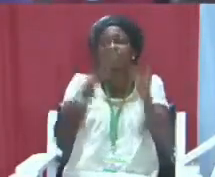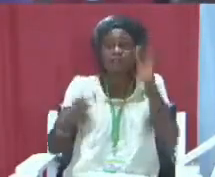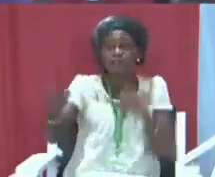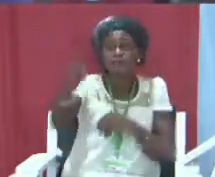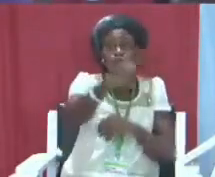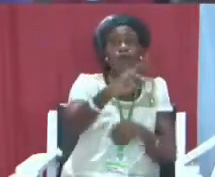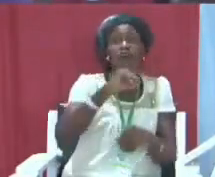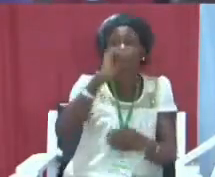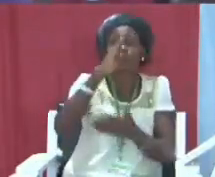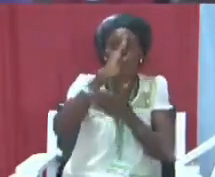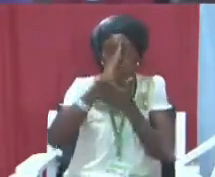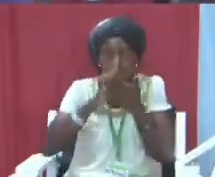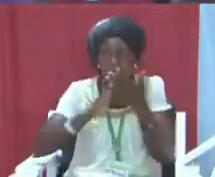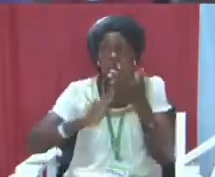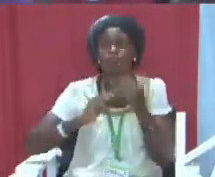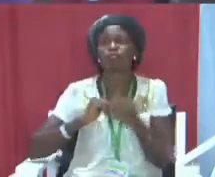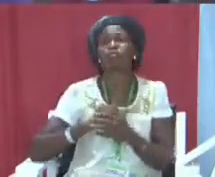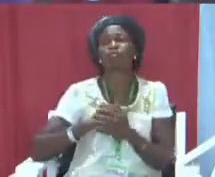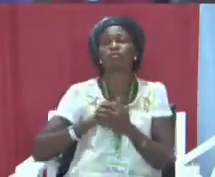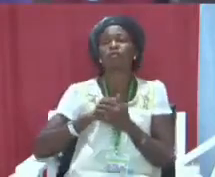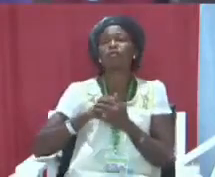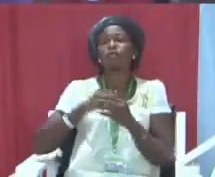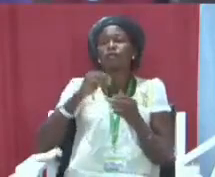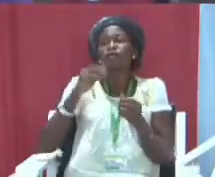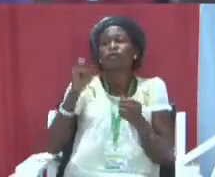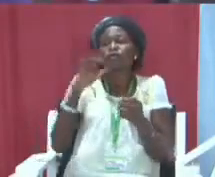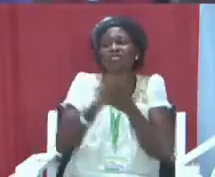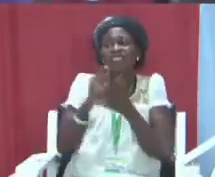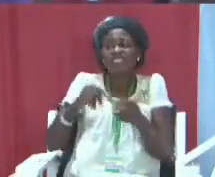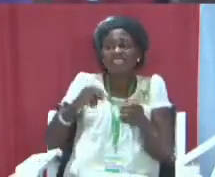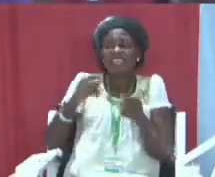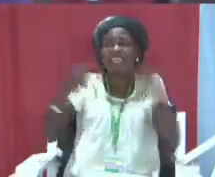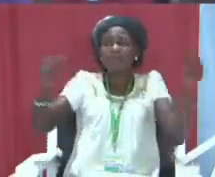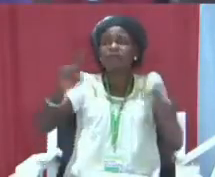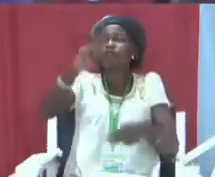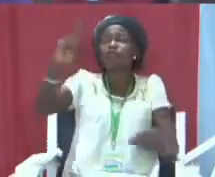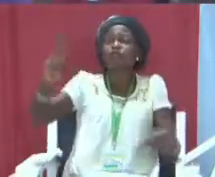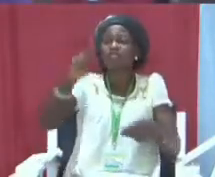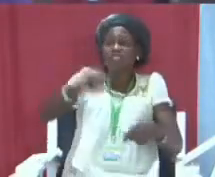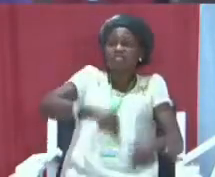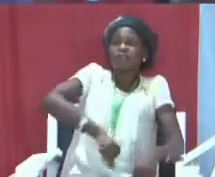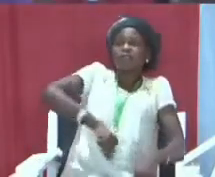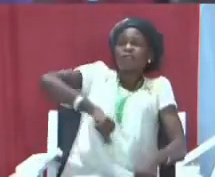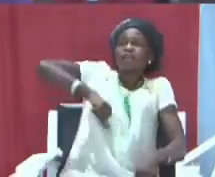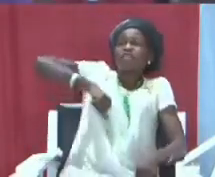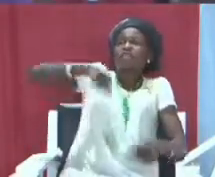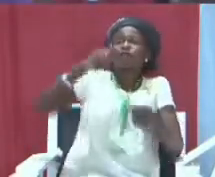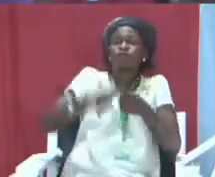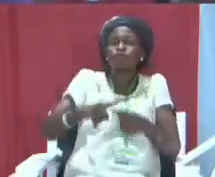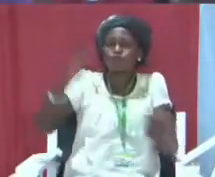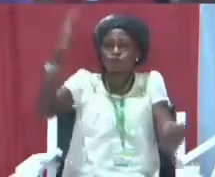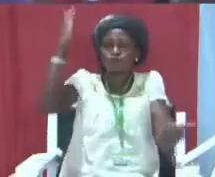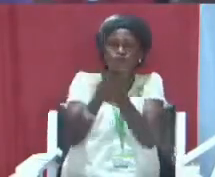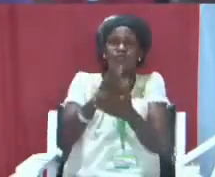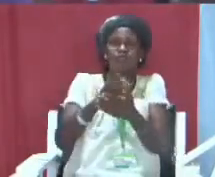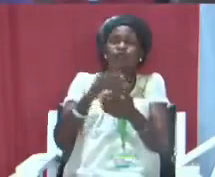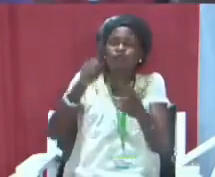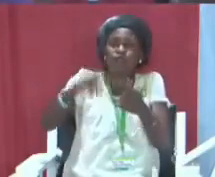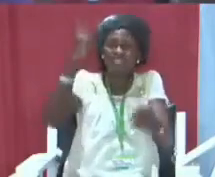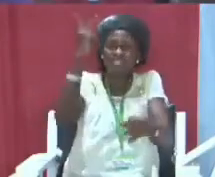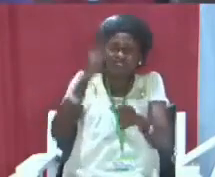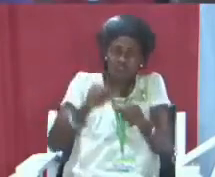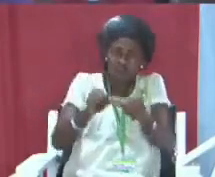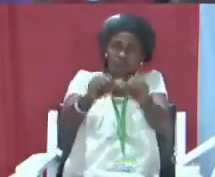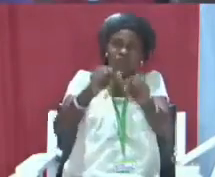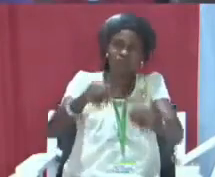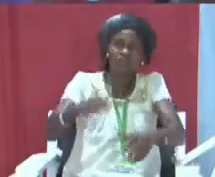not humble. So the enemy uses pride to sustain the siege